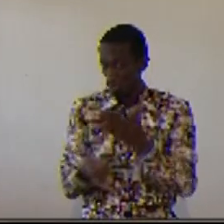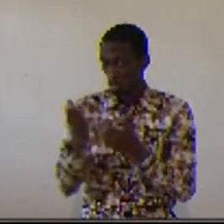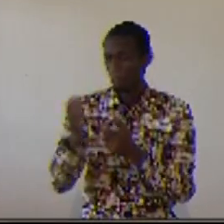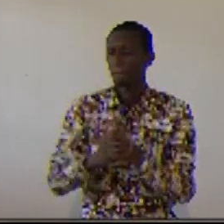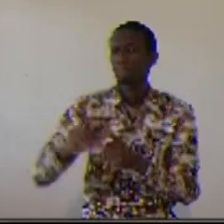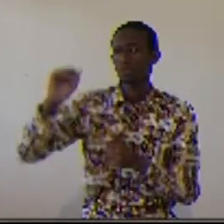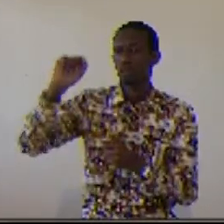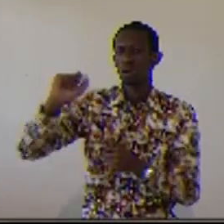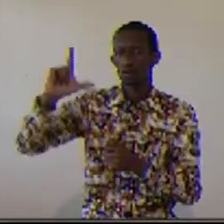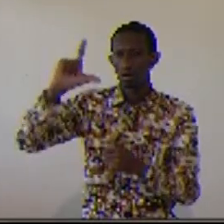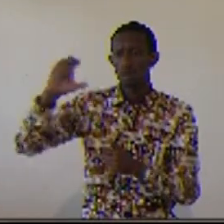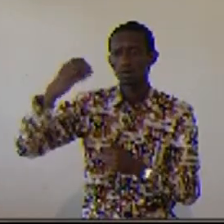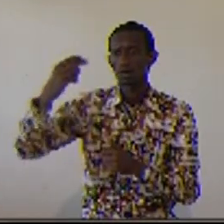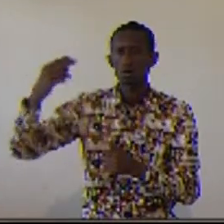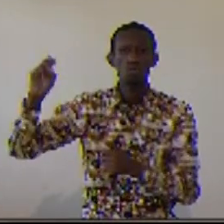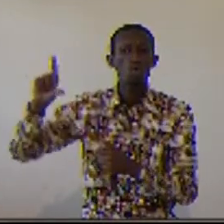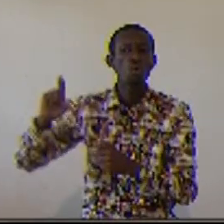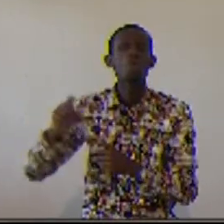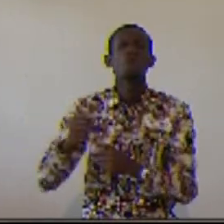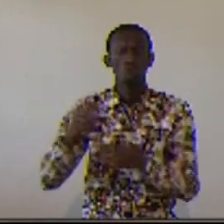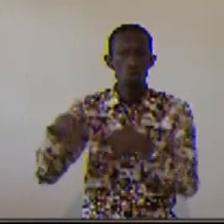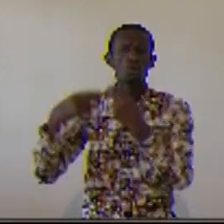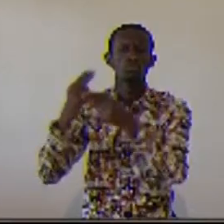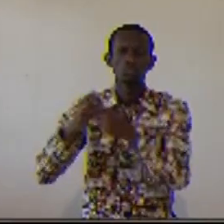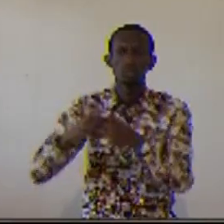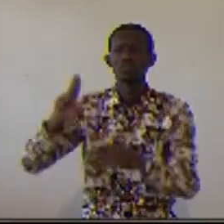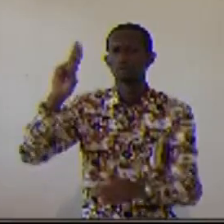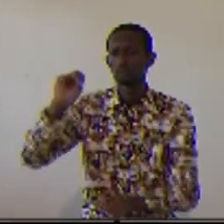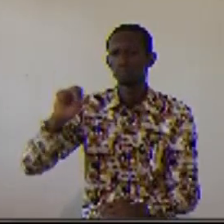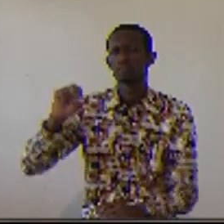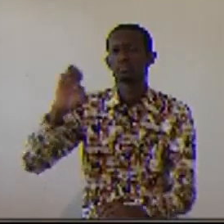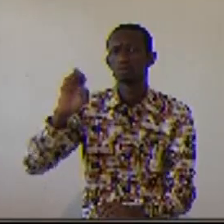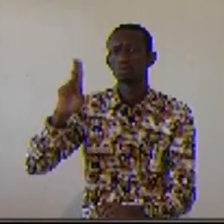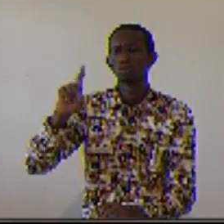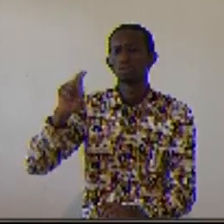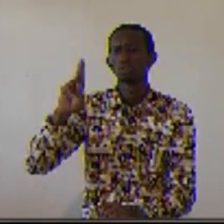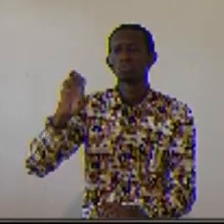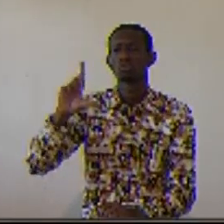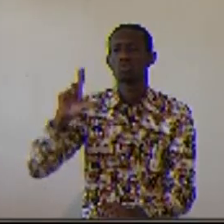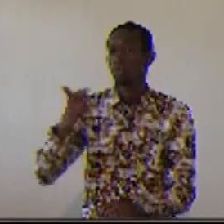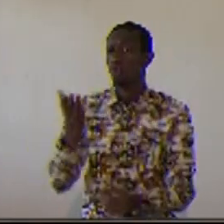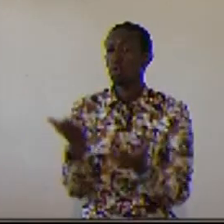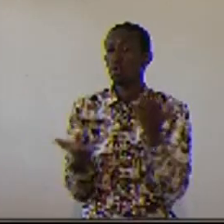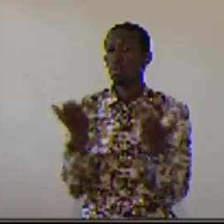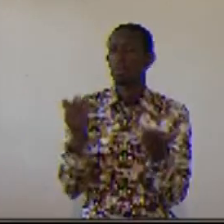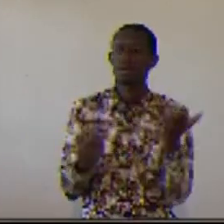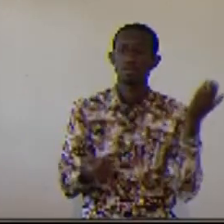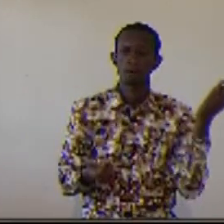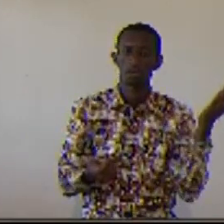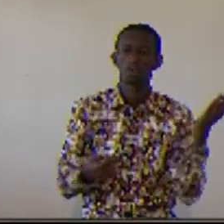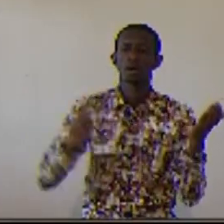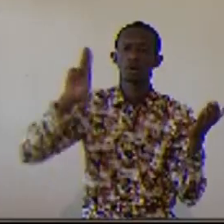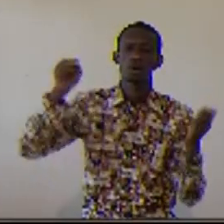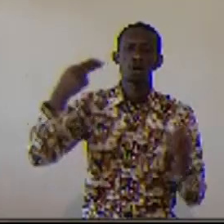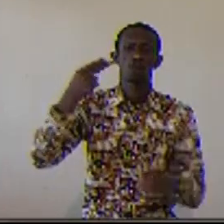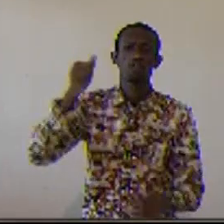ethanol is neutral compared to the phenol. So it has some acidic